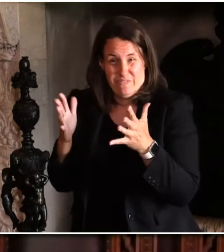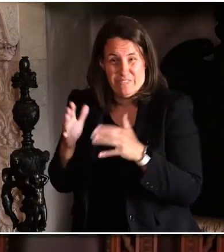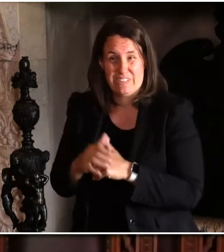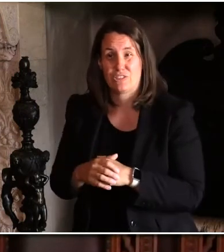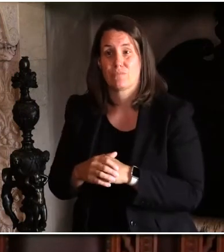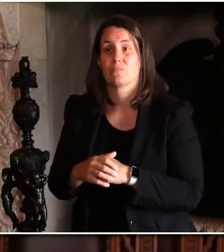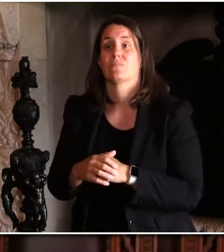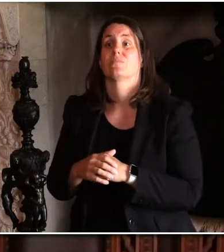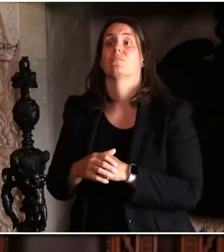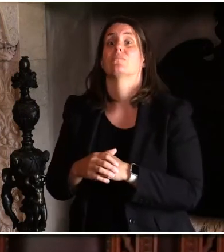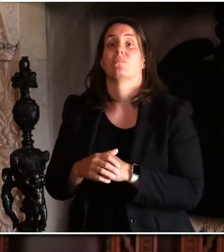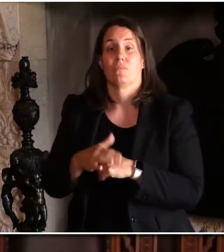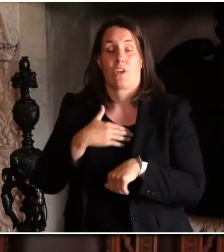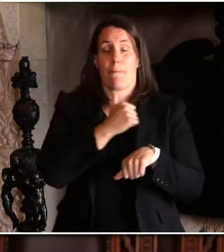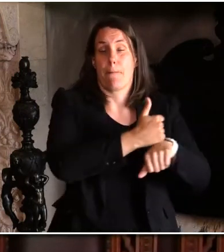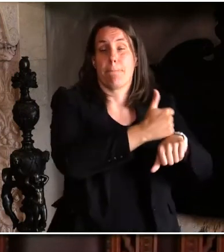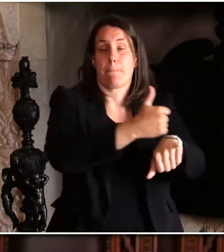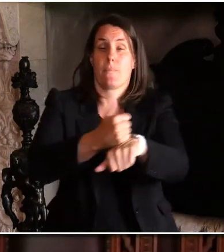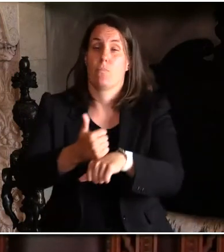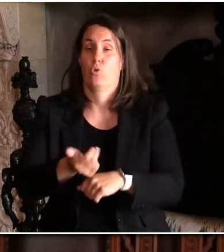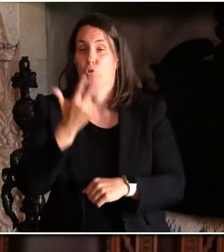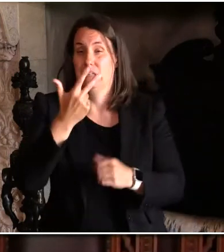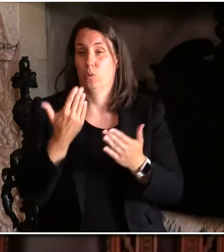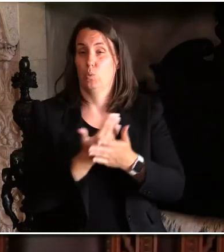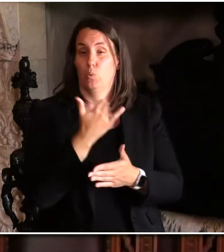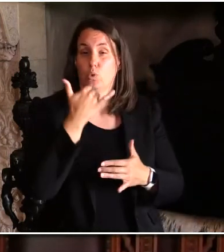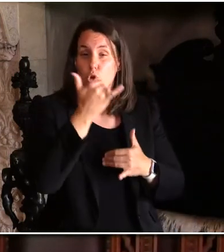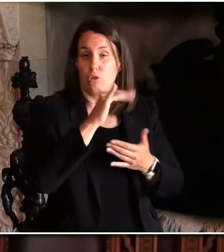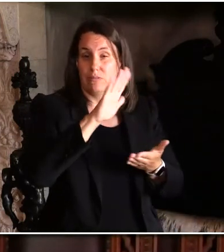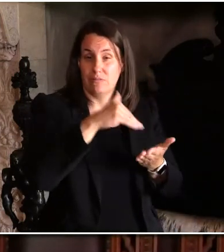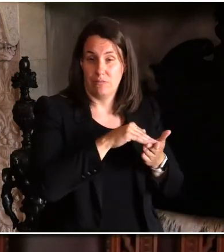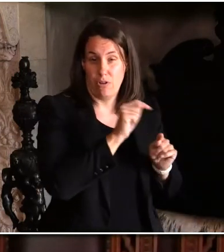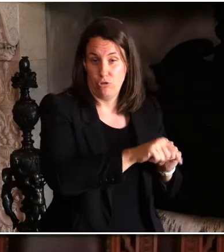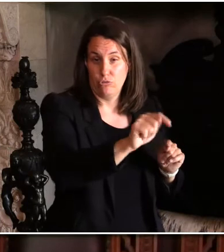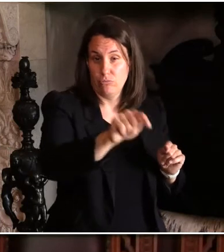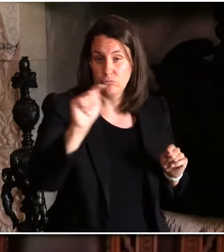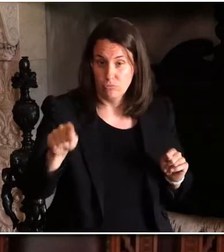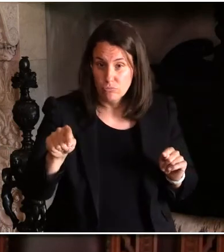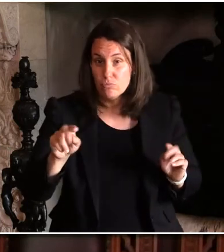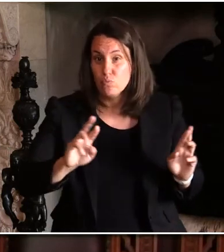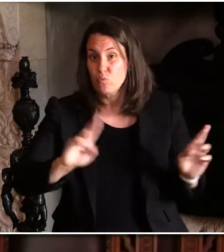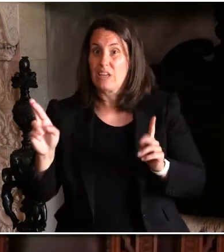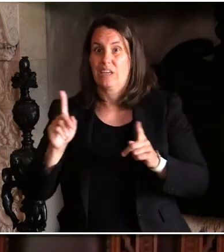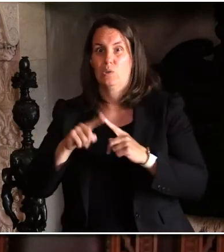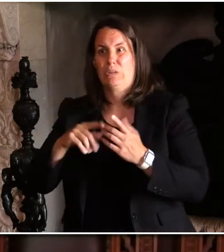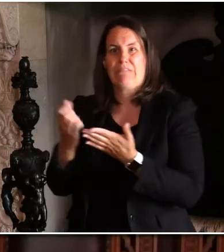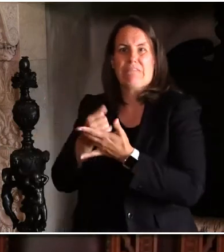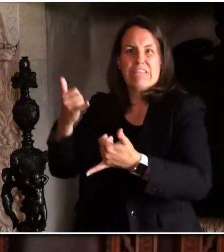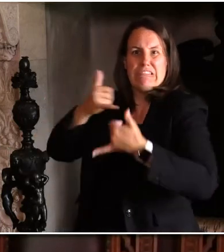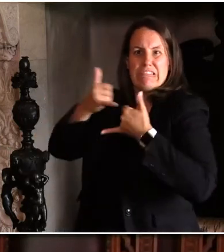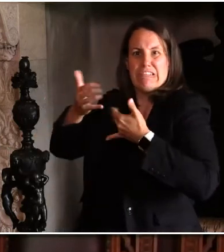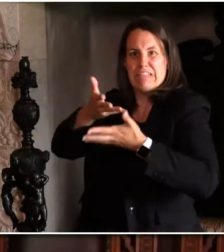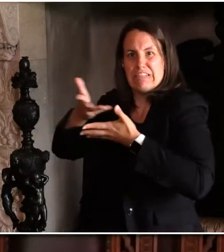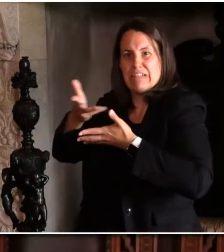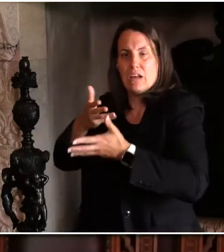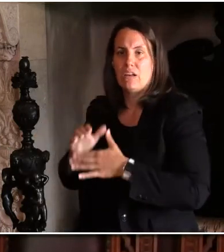so we're making good gains on that, but because of the significant load that was done initially,